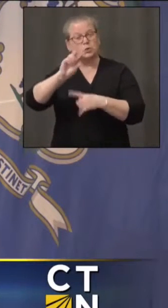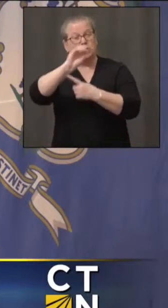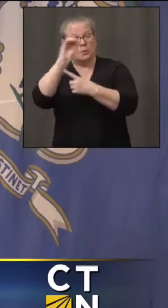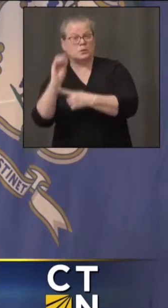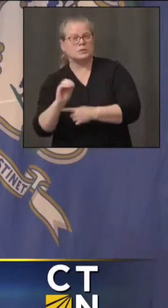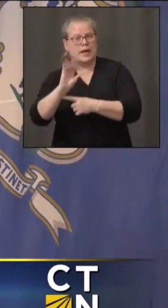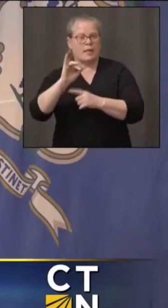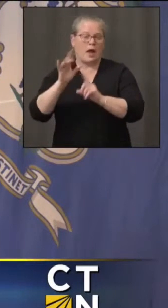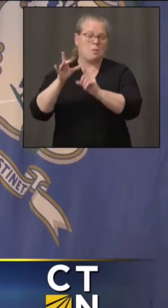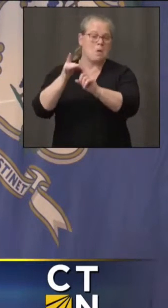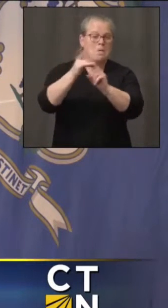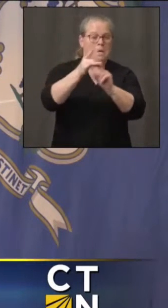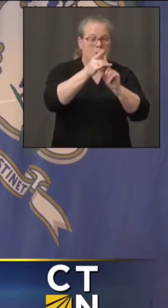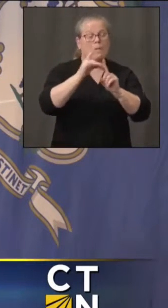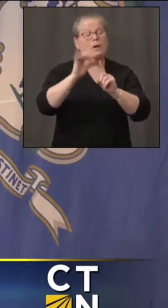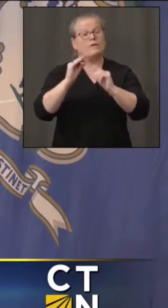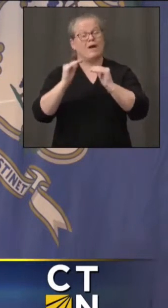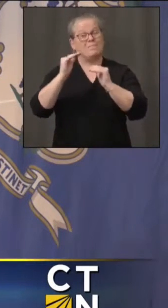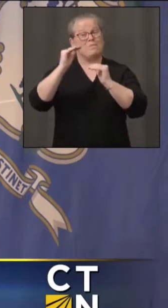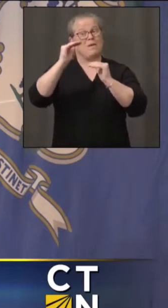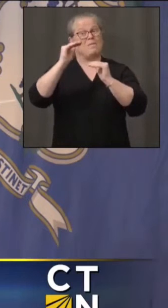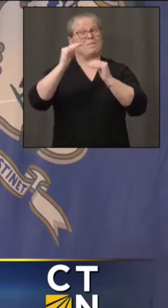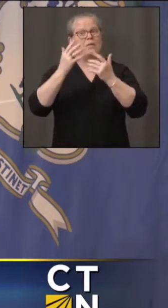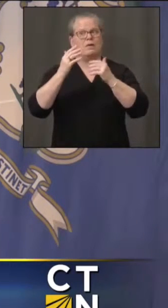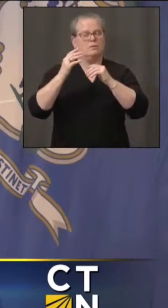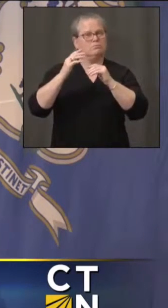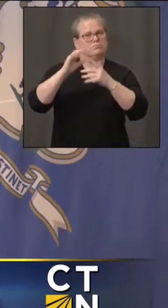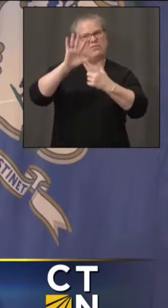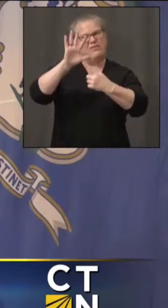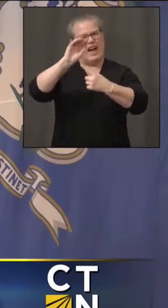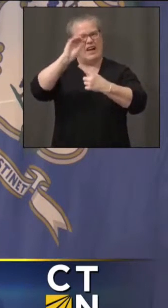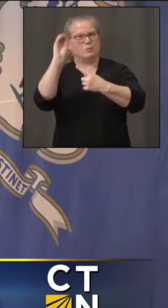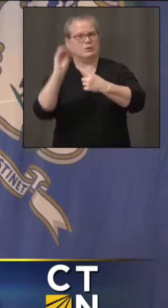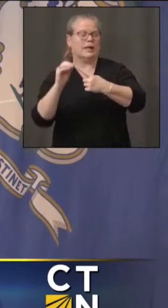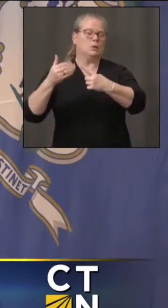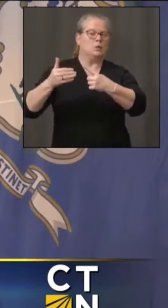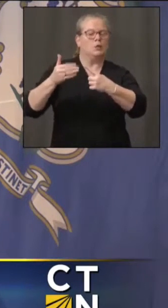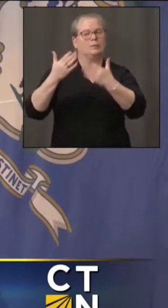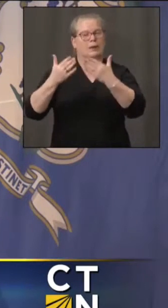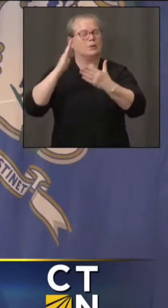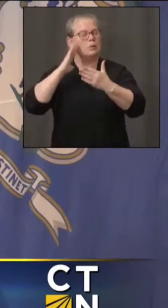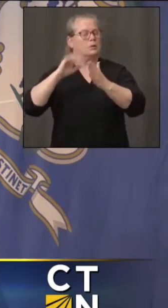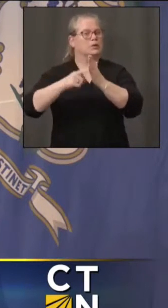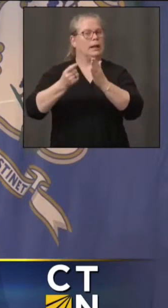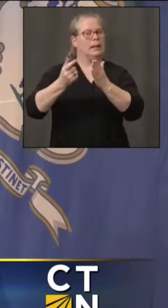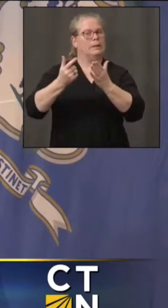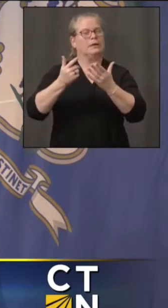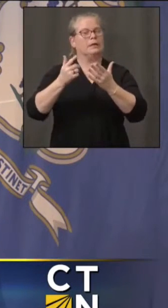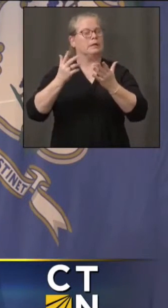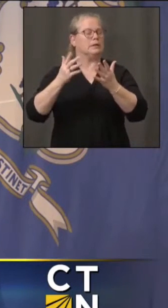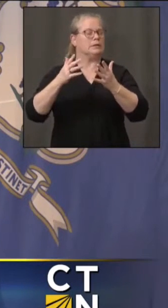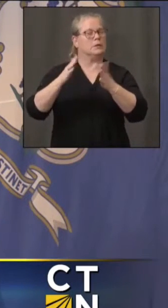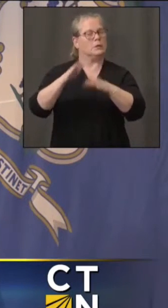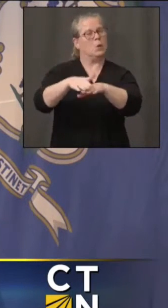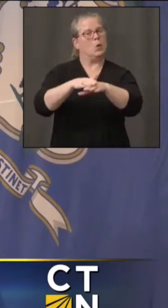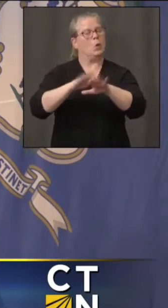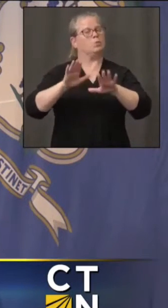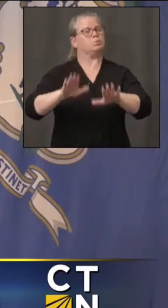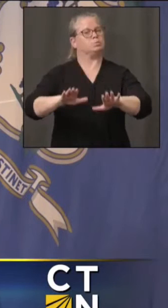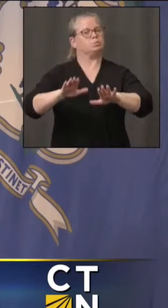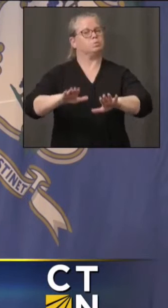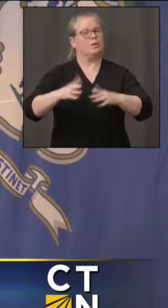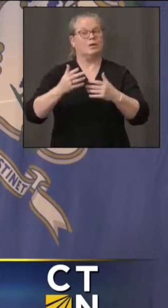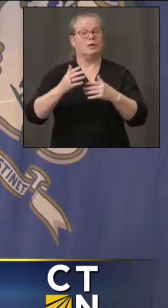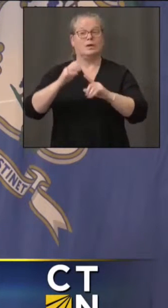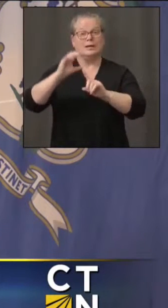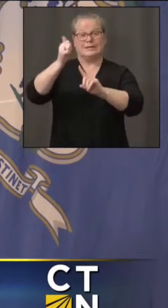by the number of infections per 100,000. 10 was our first warning sign. And obviously,